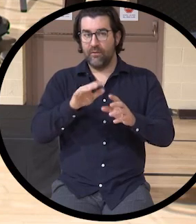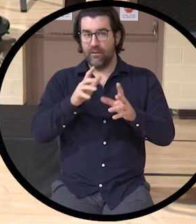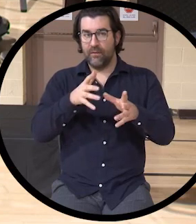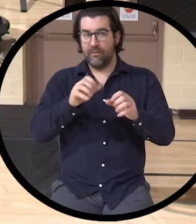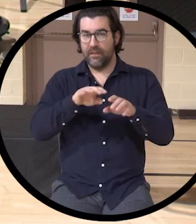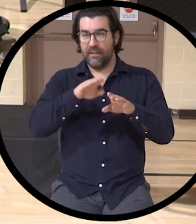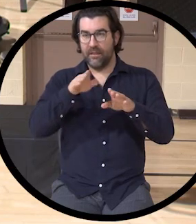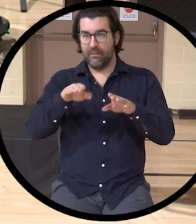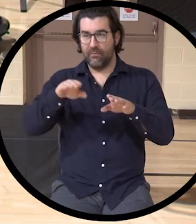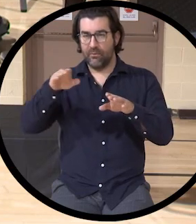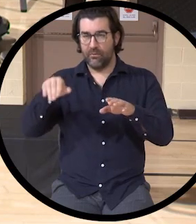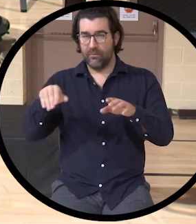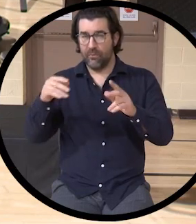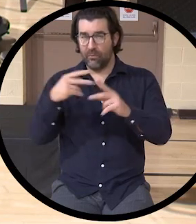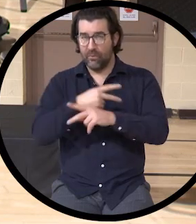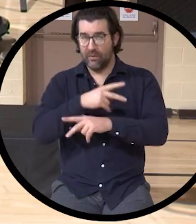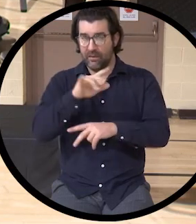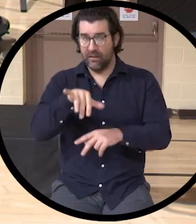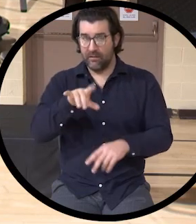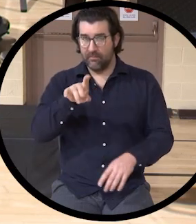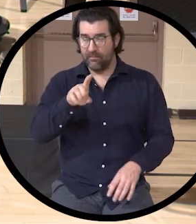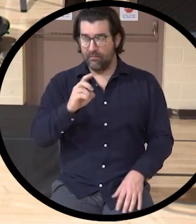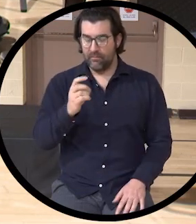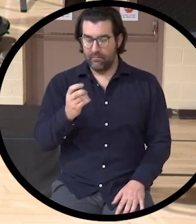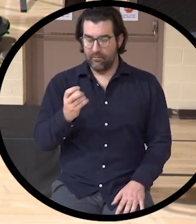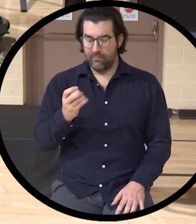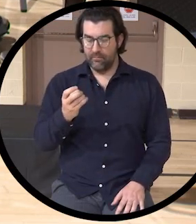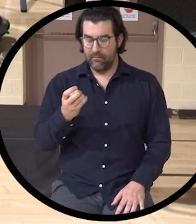might exacerbate that.